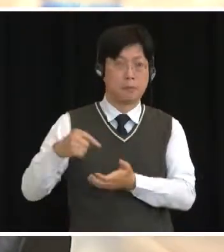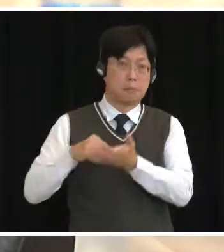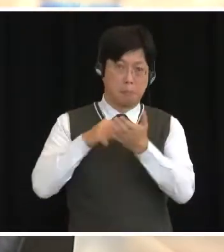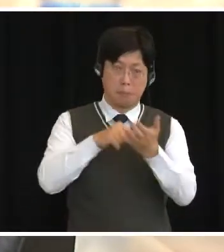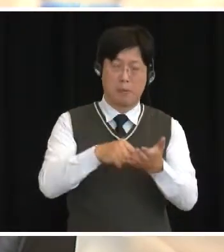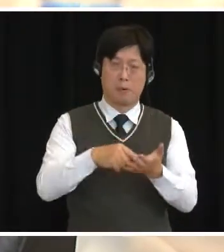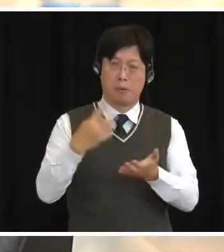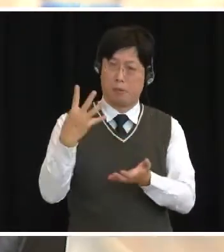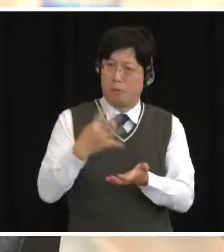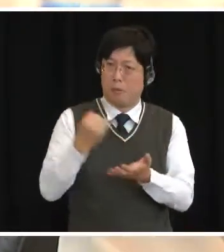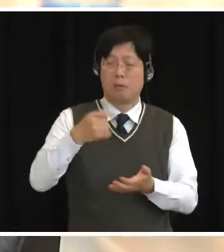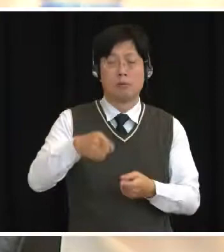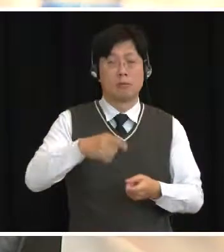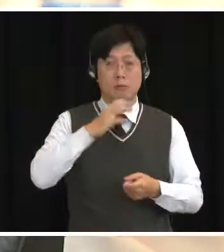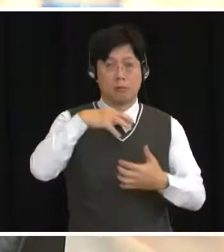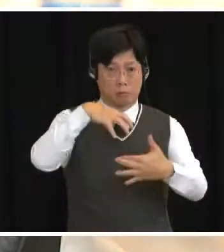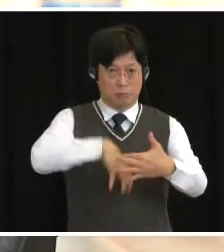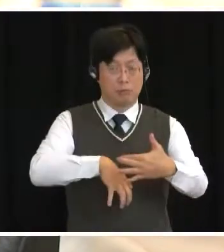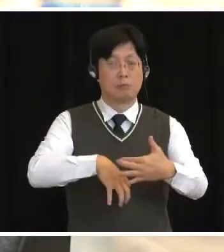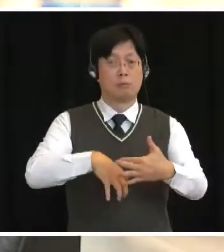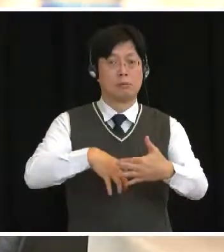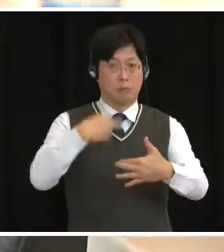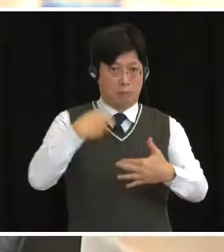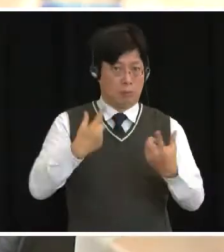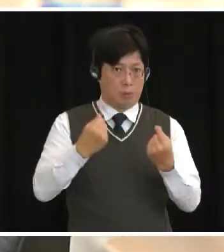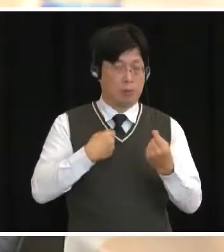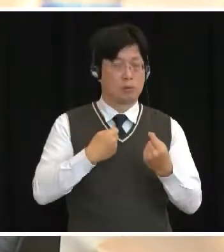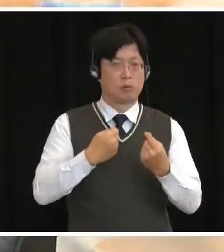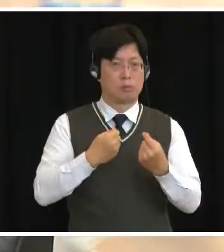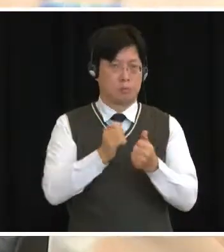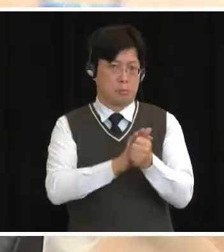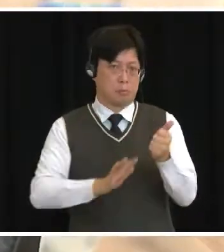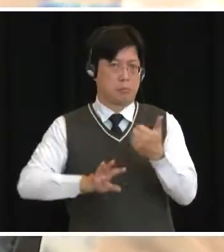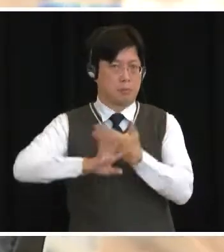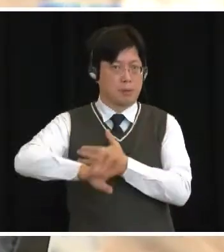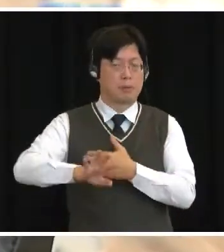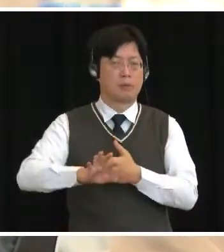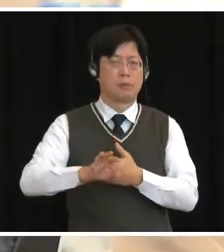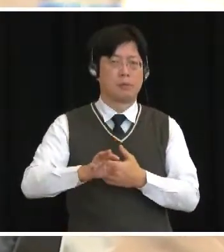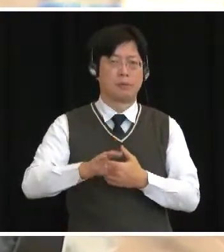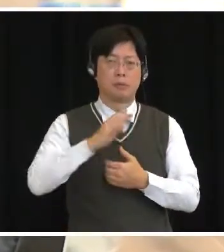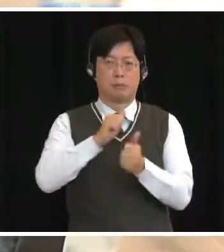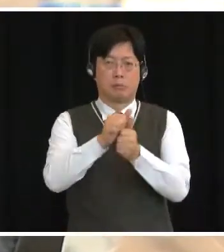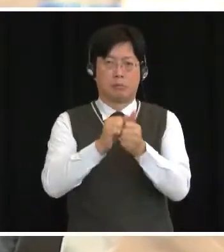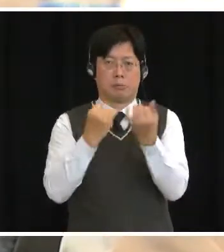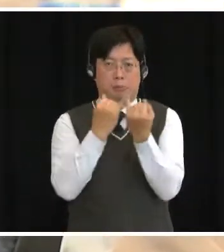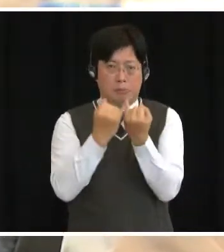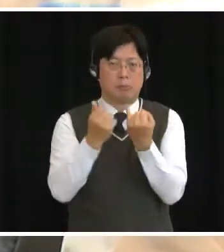when different bills were proposed by the Legislative Yuan,